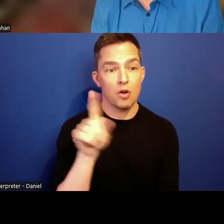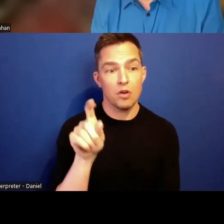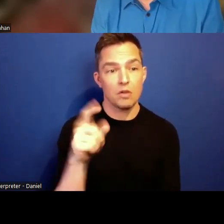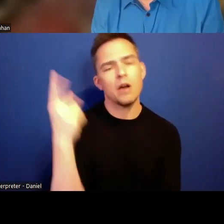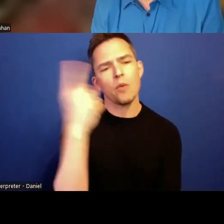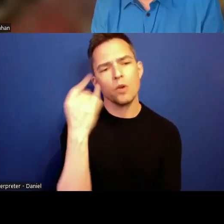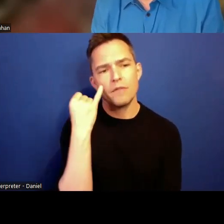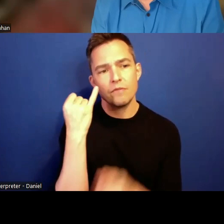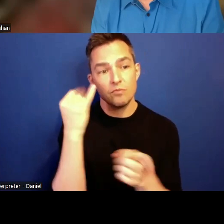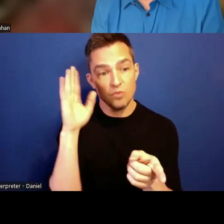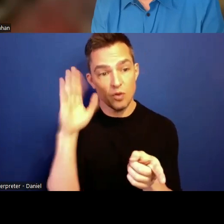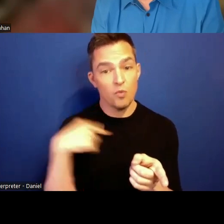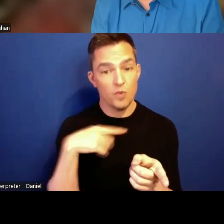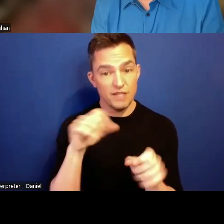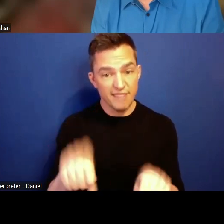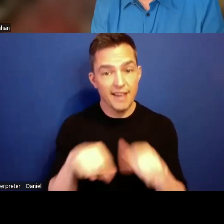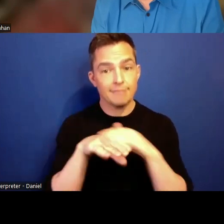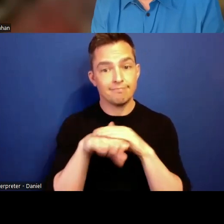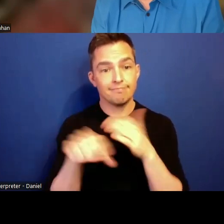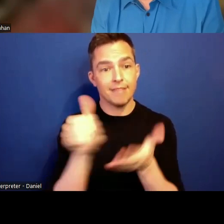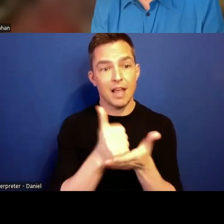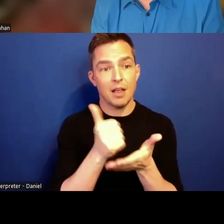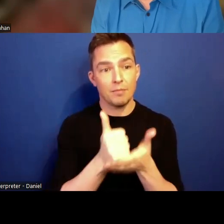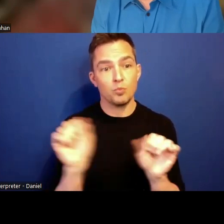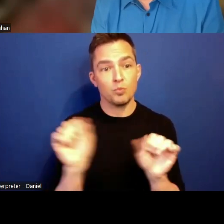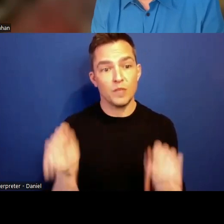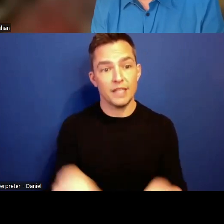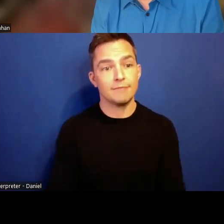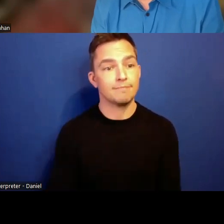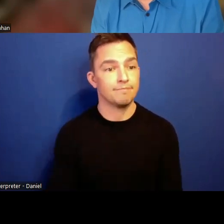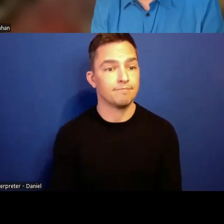I wonder if you know that we can get help.